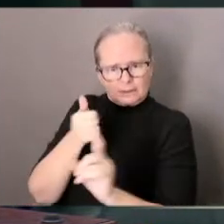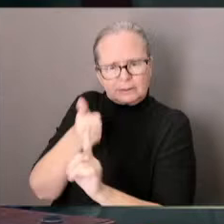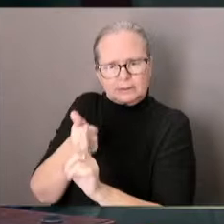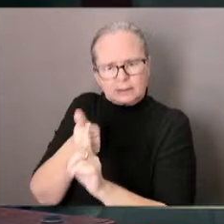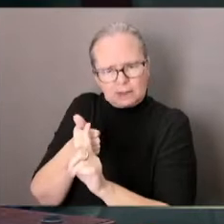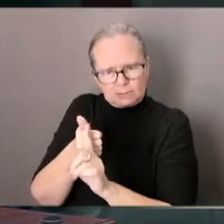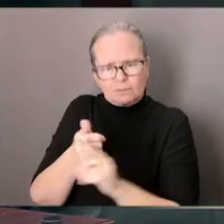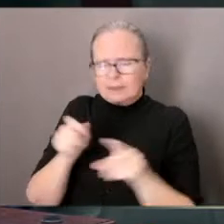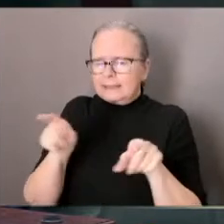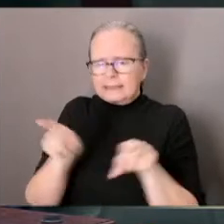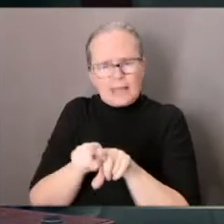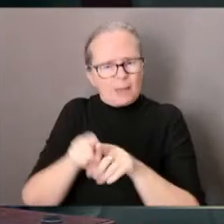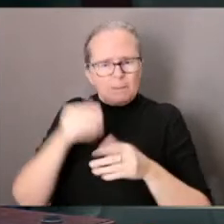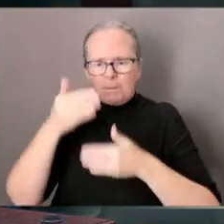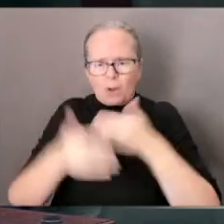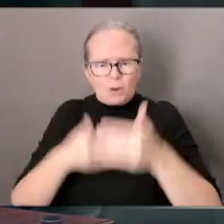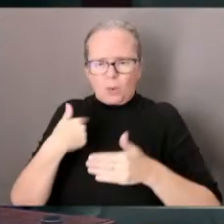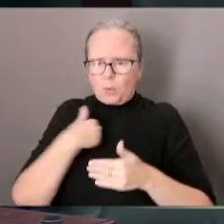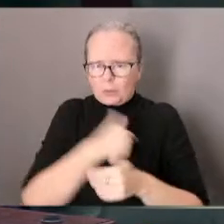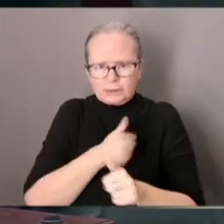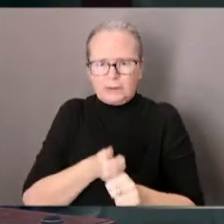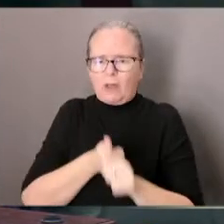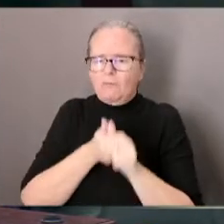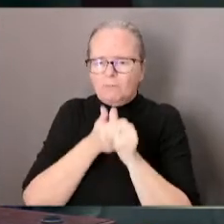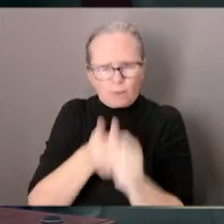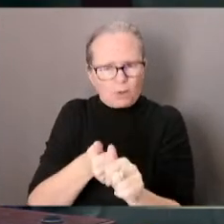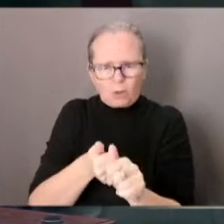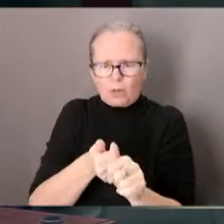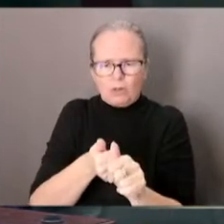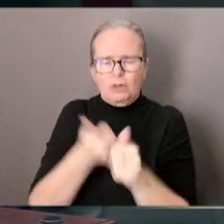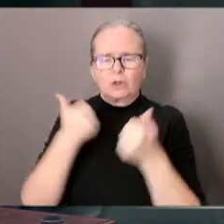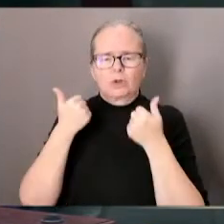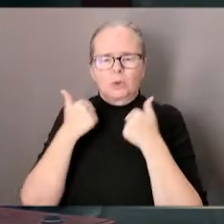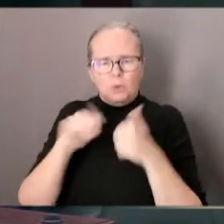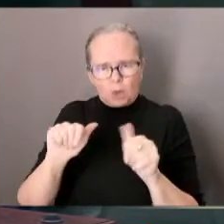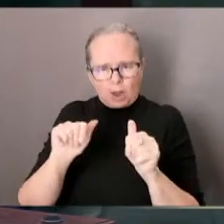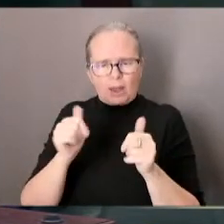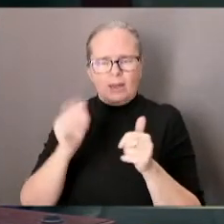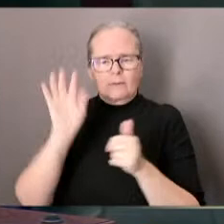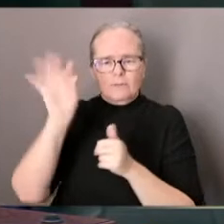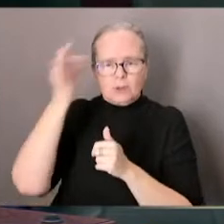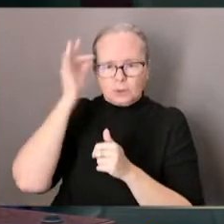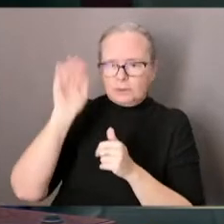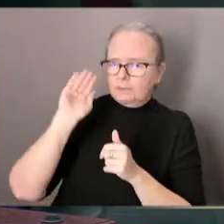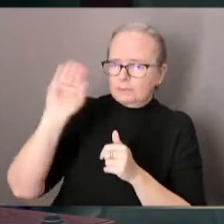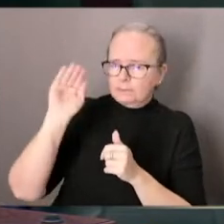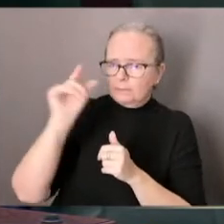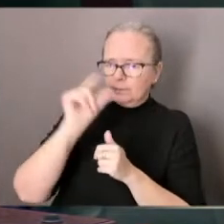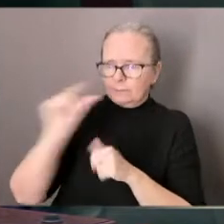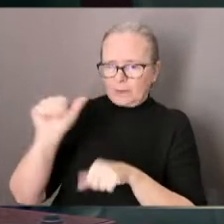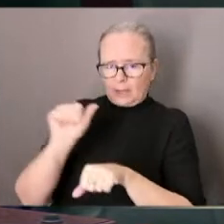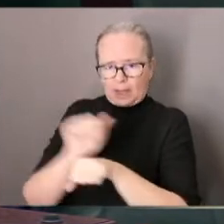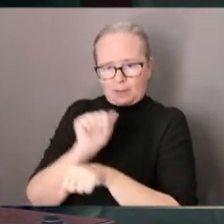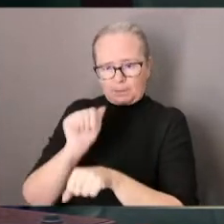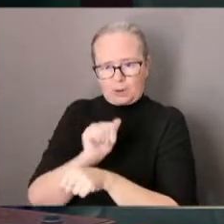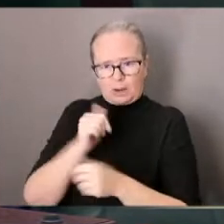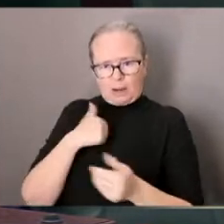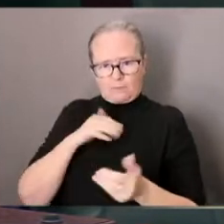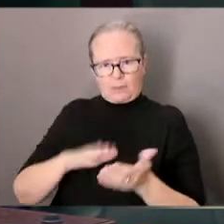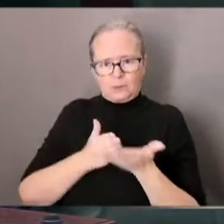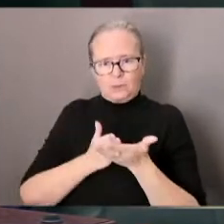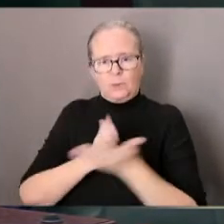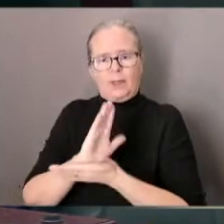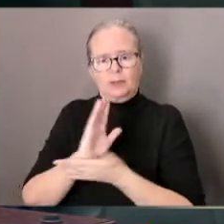and and asserting our rights under the Constitution I I take inspiration from what the First Nations have done and I'm looking forward to continue